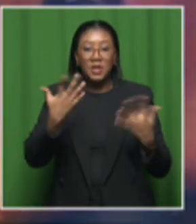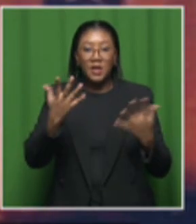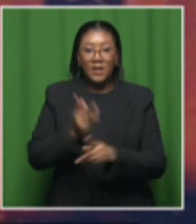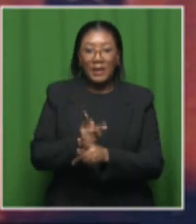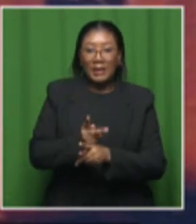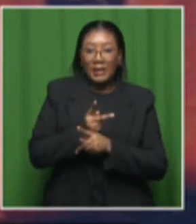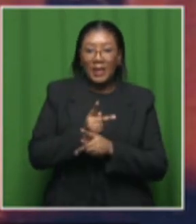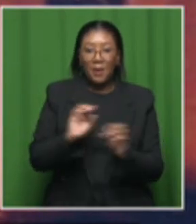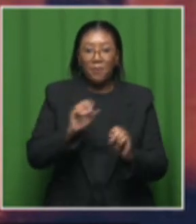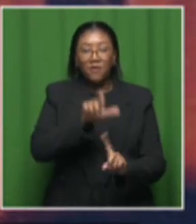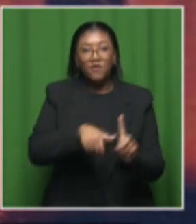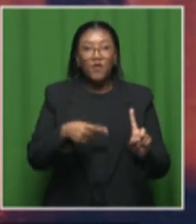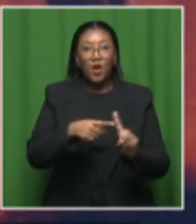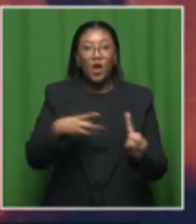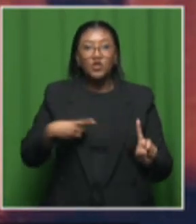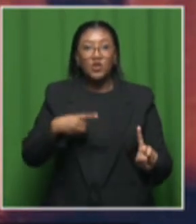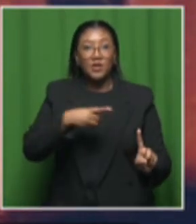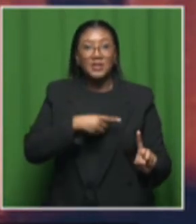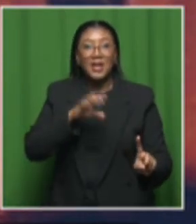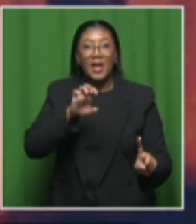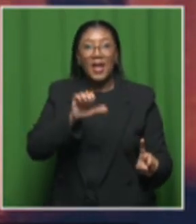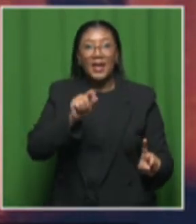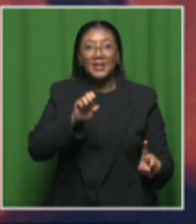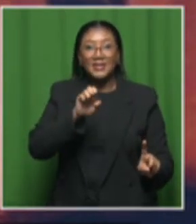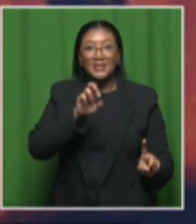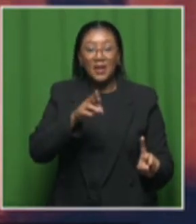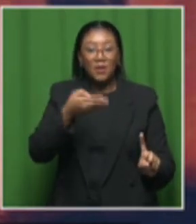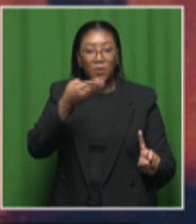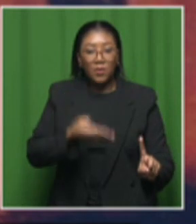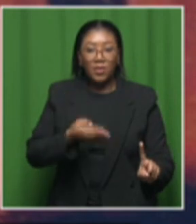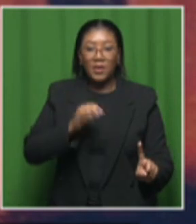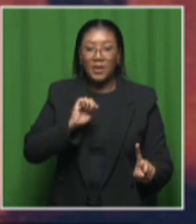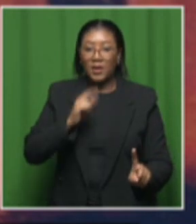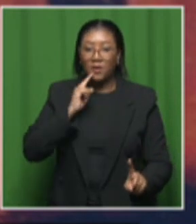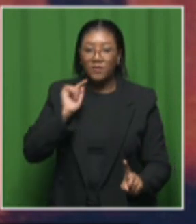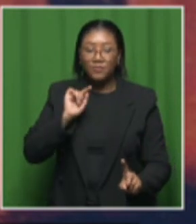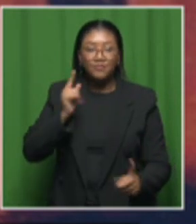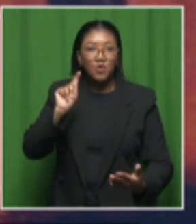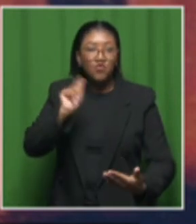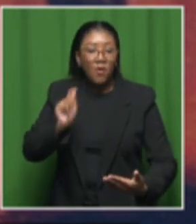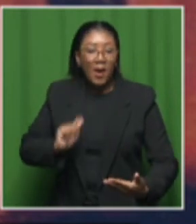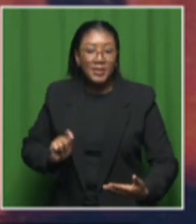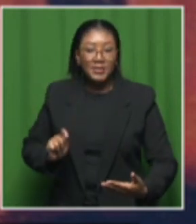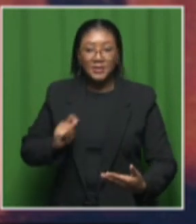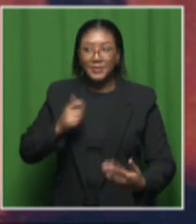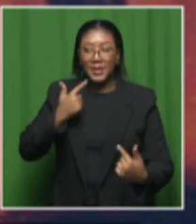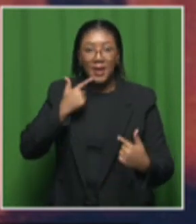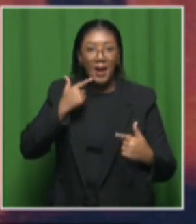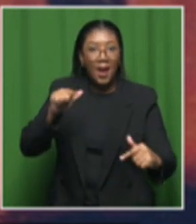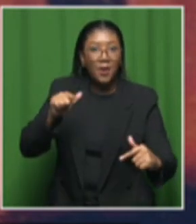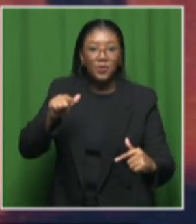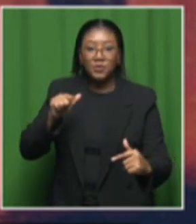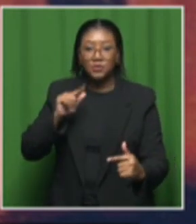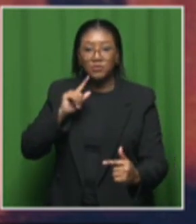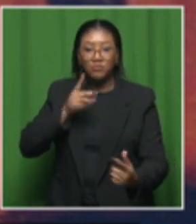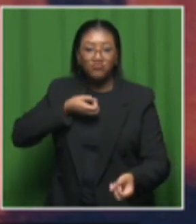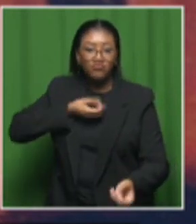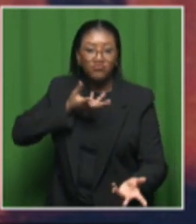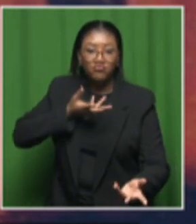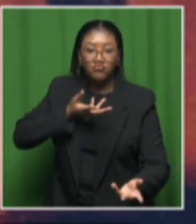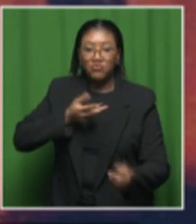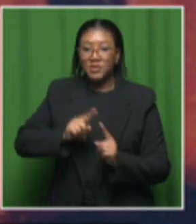Esther Mahlangu's work, it very much is inscriptive. It's a way of writing, it's a way of decoding language, it's a way like, if a bride gets